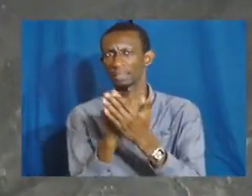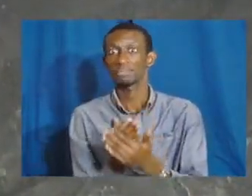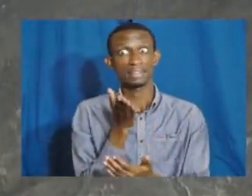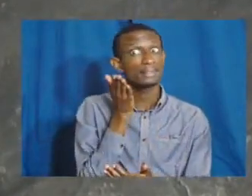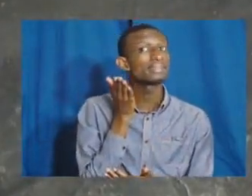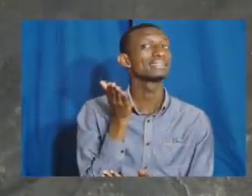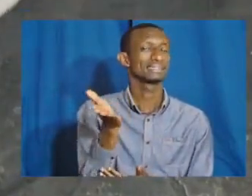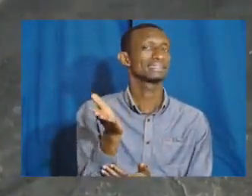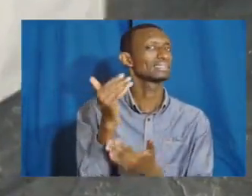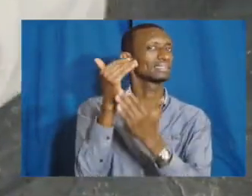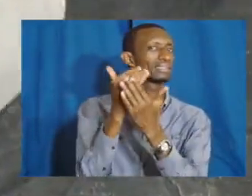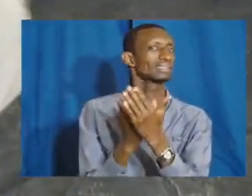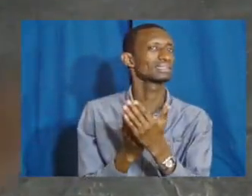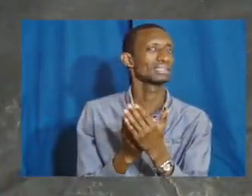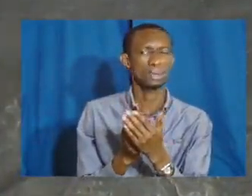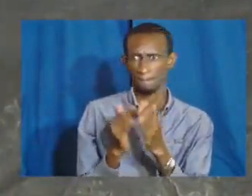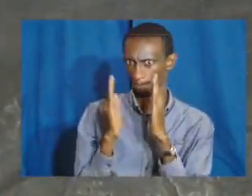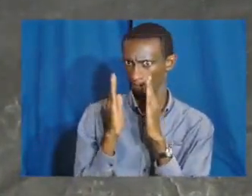to the number. This is the first